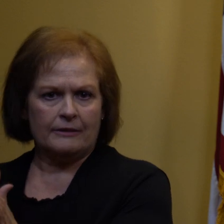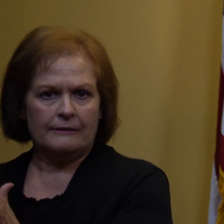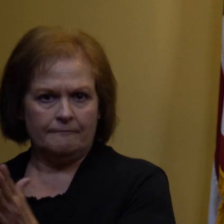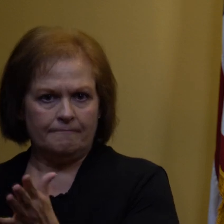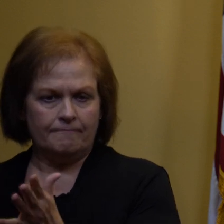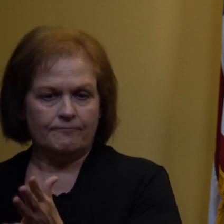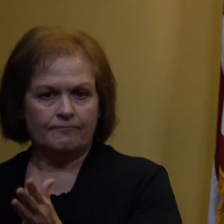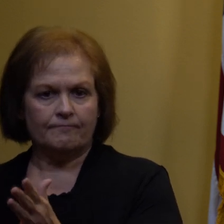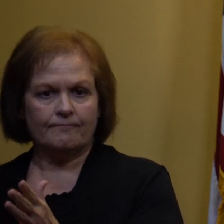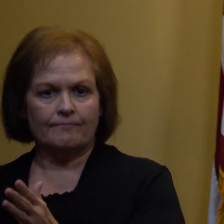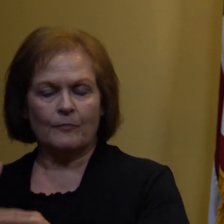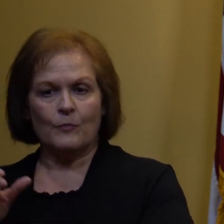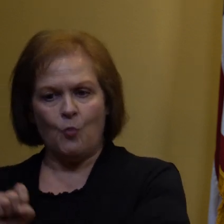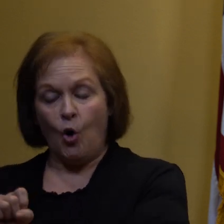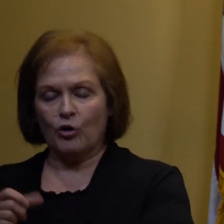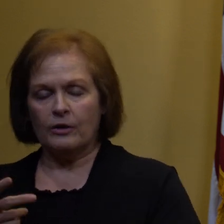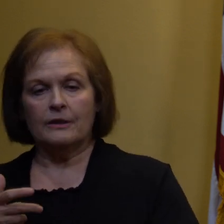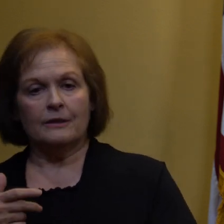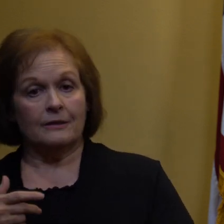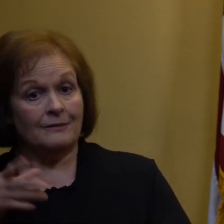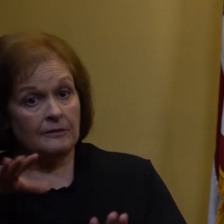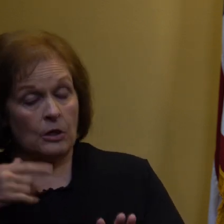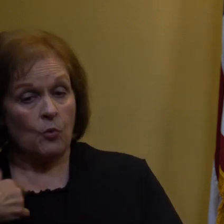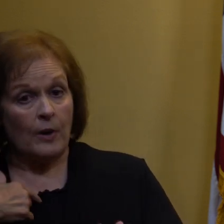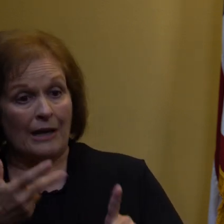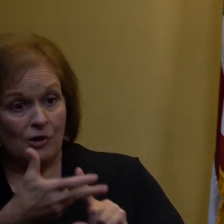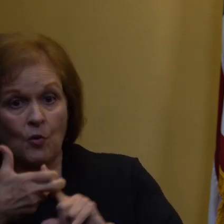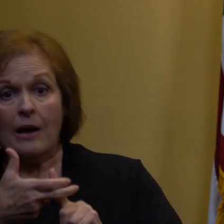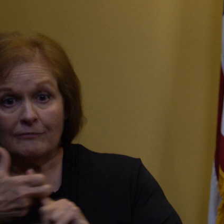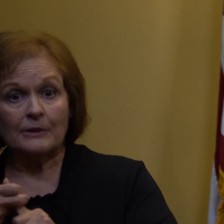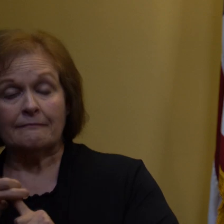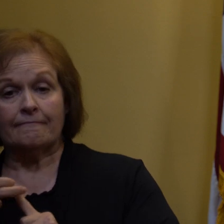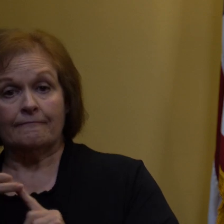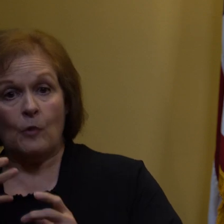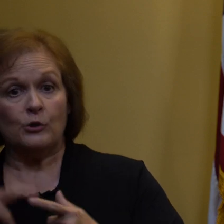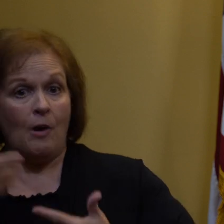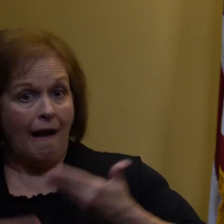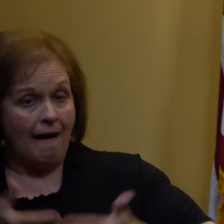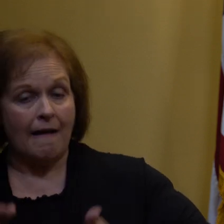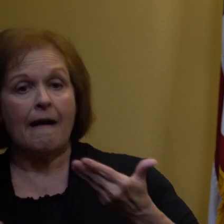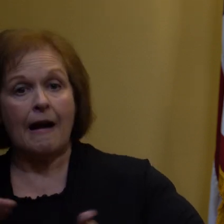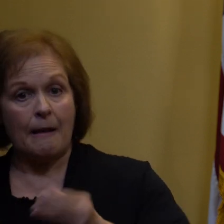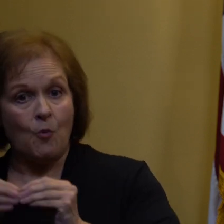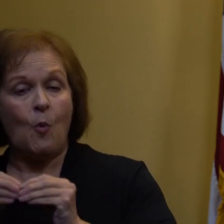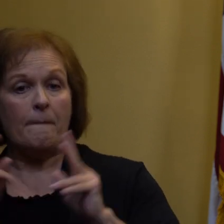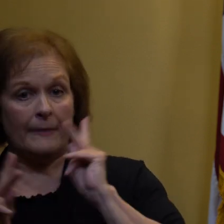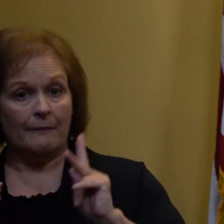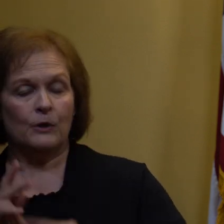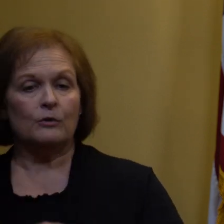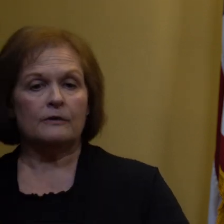hire, recruitment. And we're hiring in the city of New Orleans, and we're hopeful, but we're hiring. And then I have one